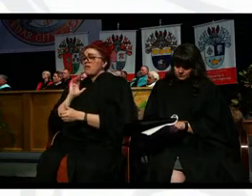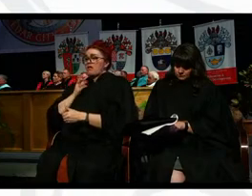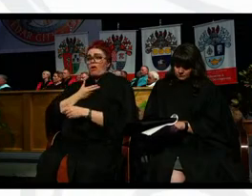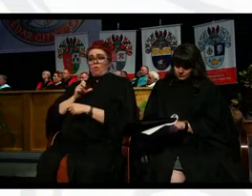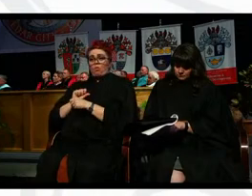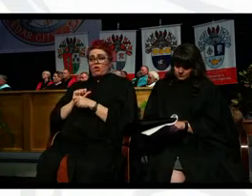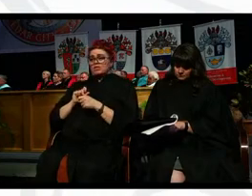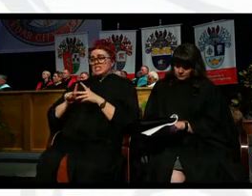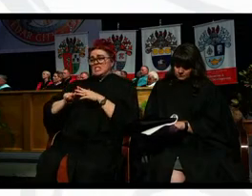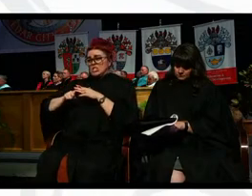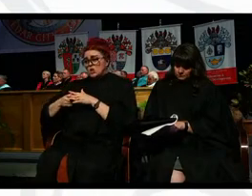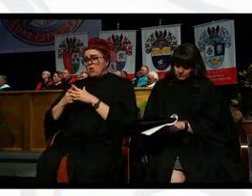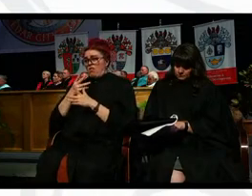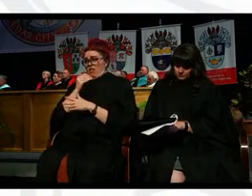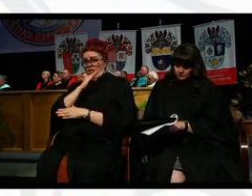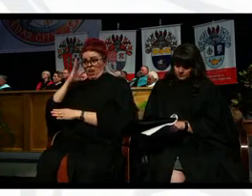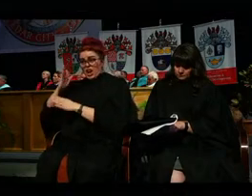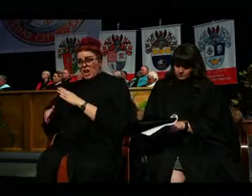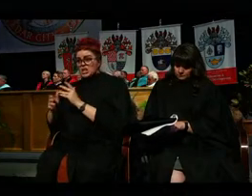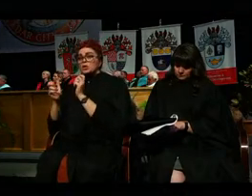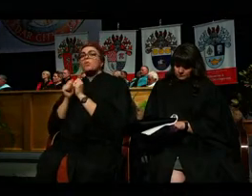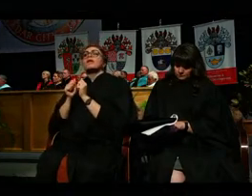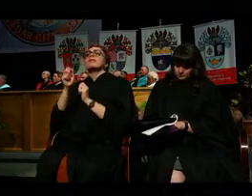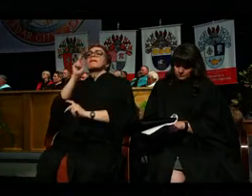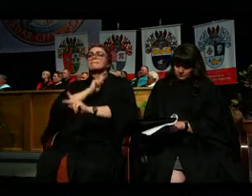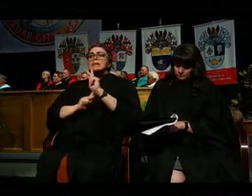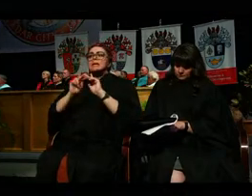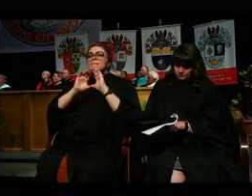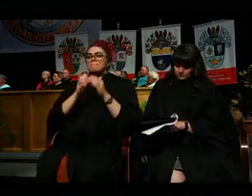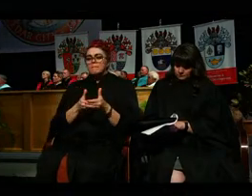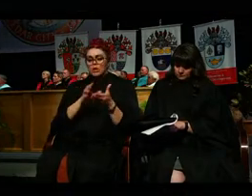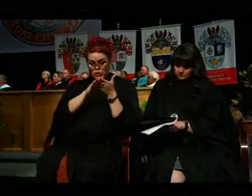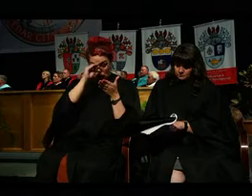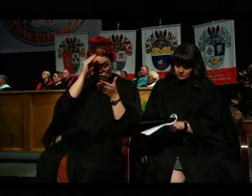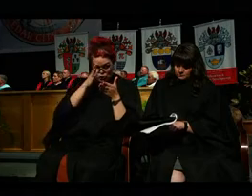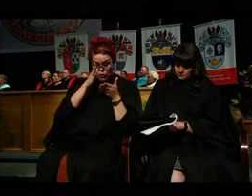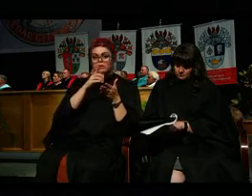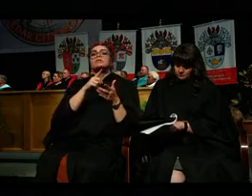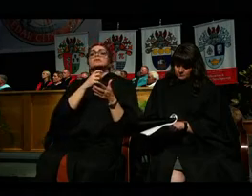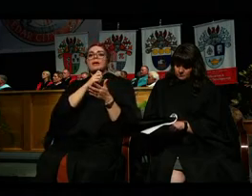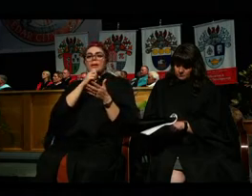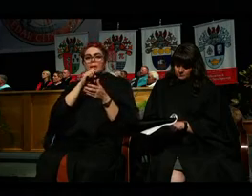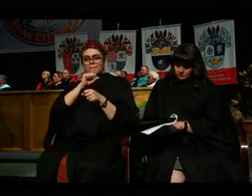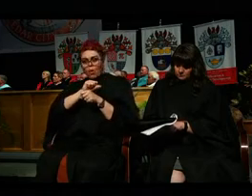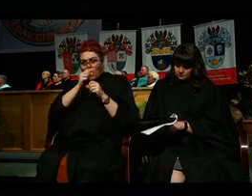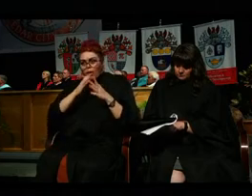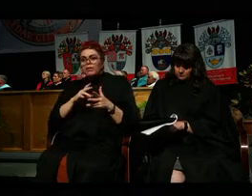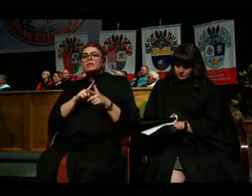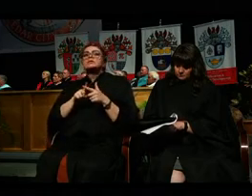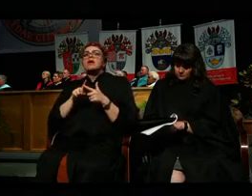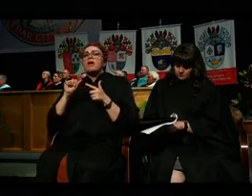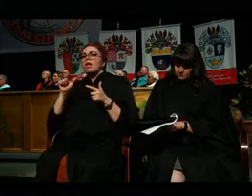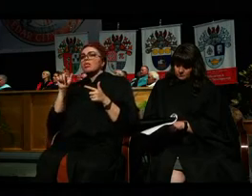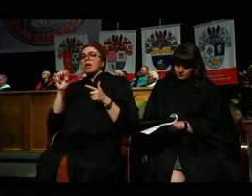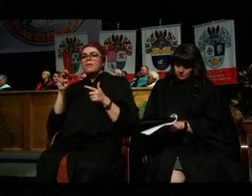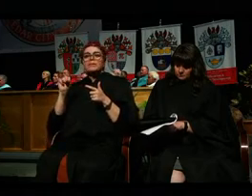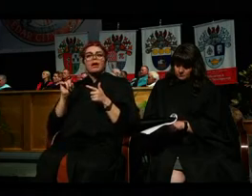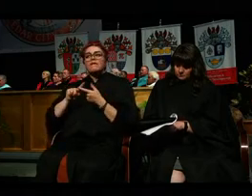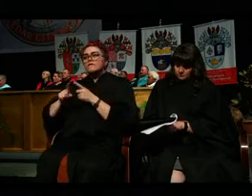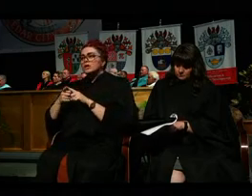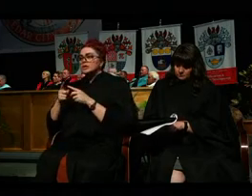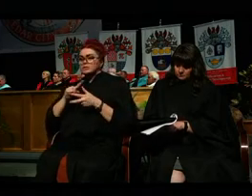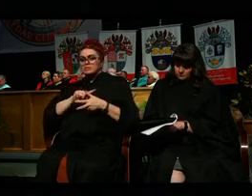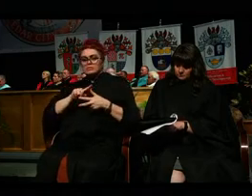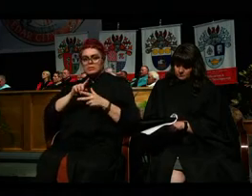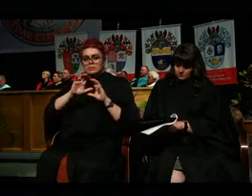SUU begins and ends with our people, our students, employees, alumni, and friends, and the positive and meaningful relationships